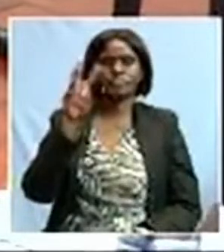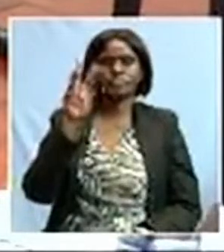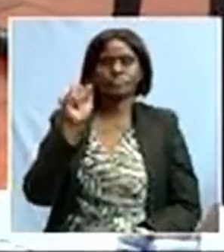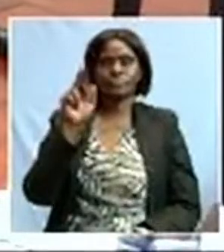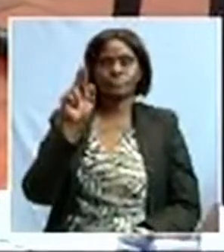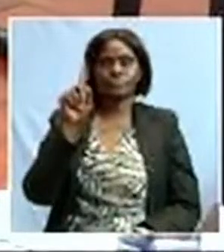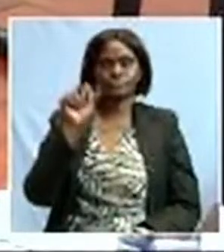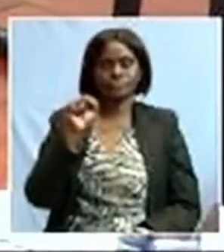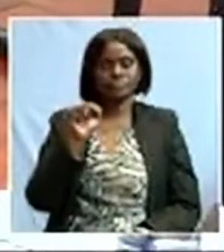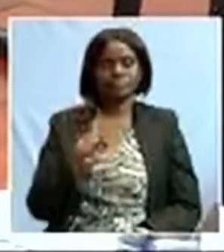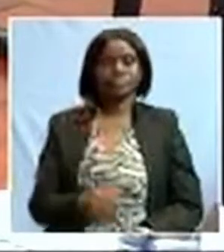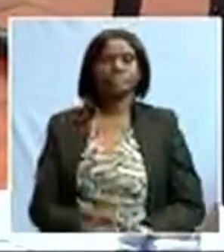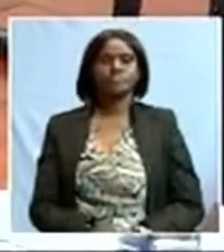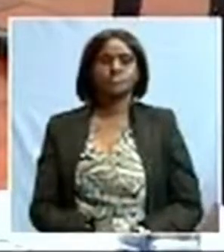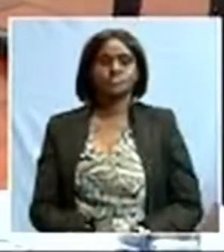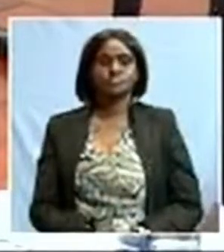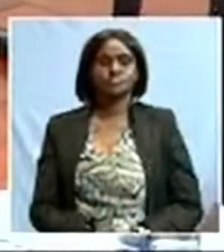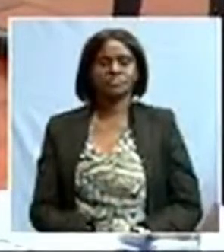wards.